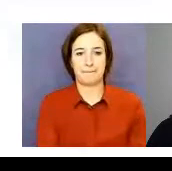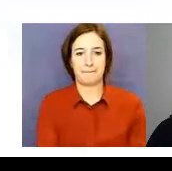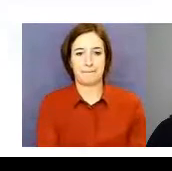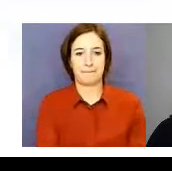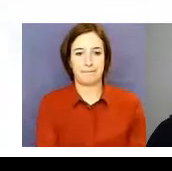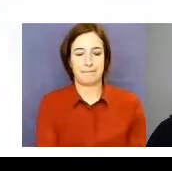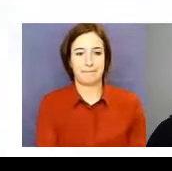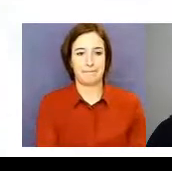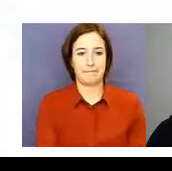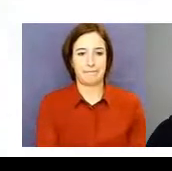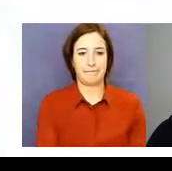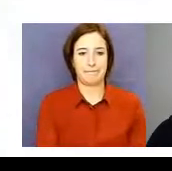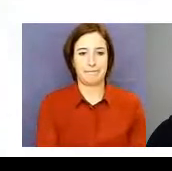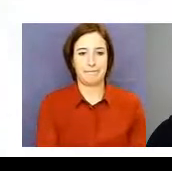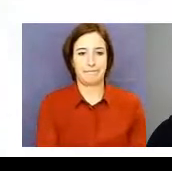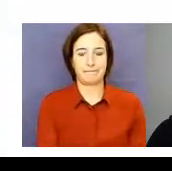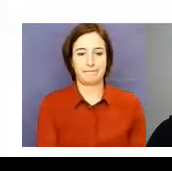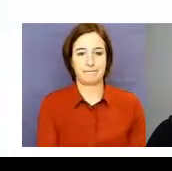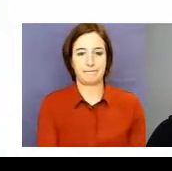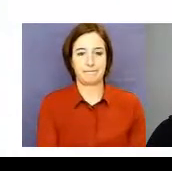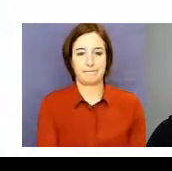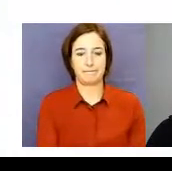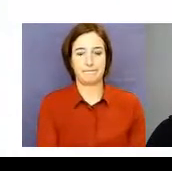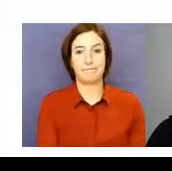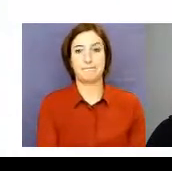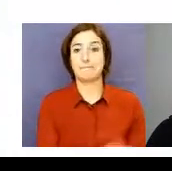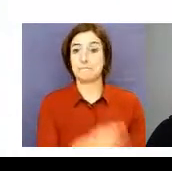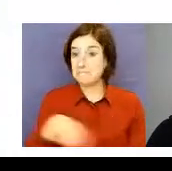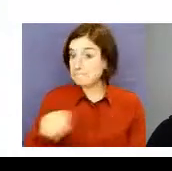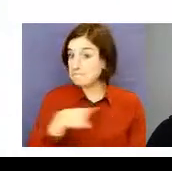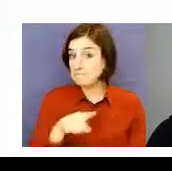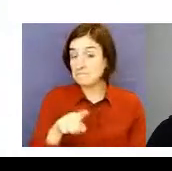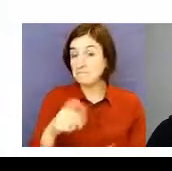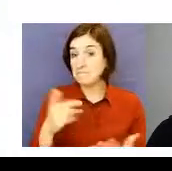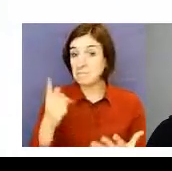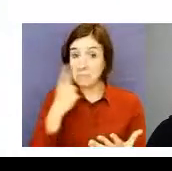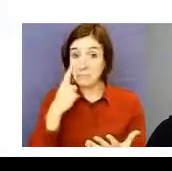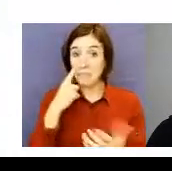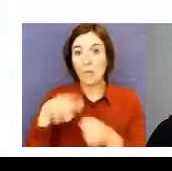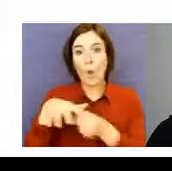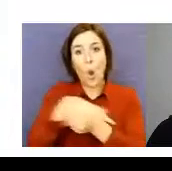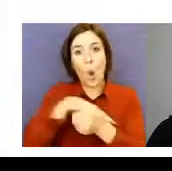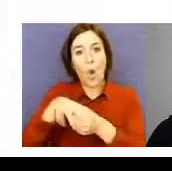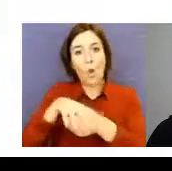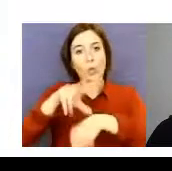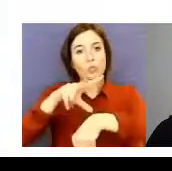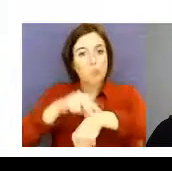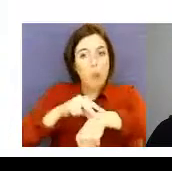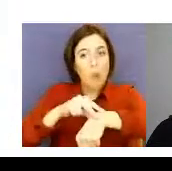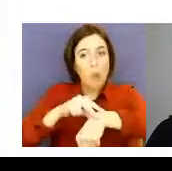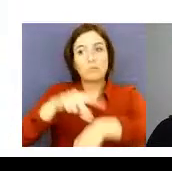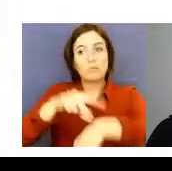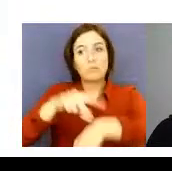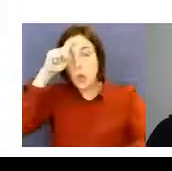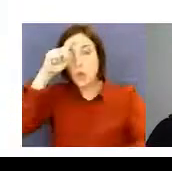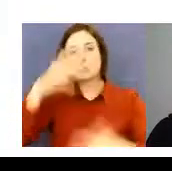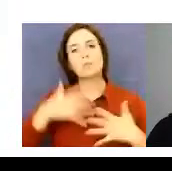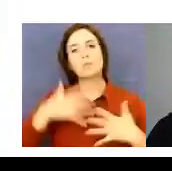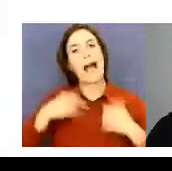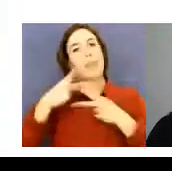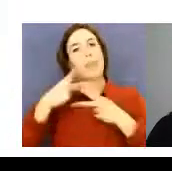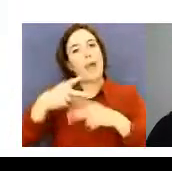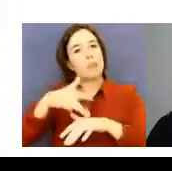You can also work with your local healthcare professionals and encourage them to access the campaign